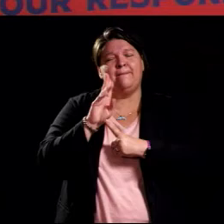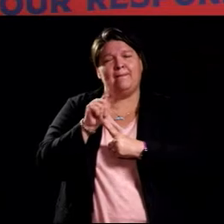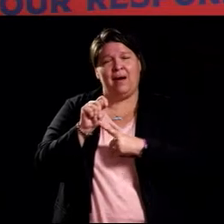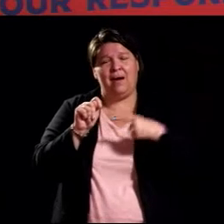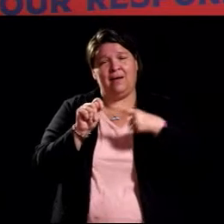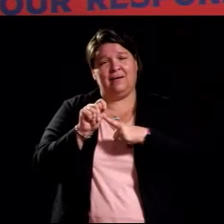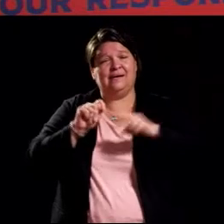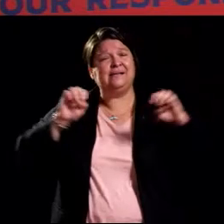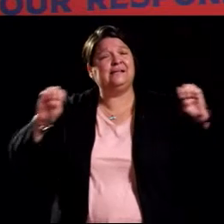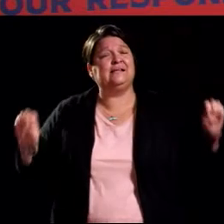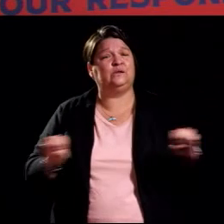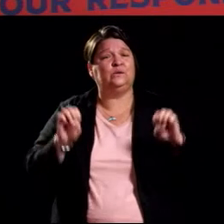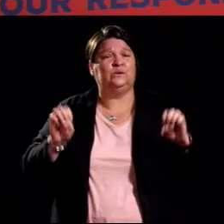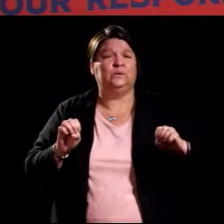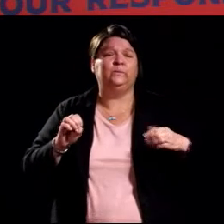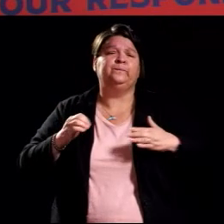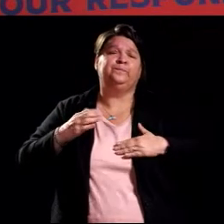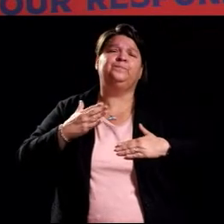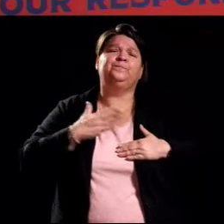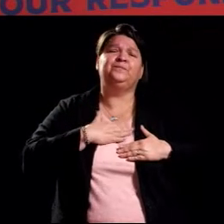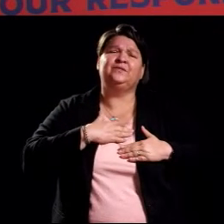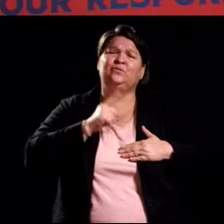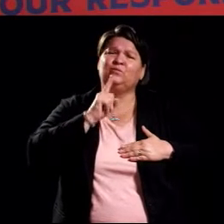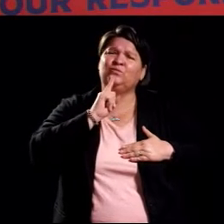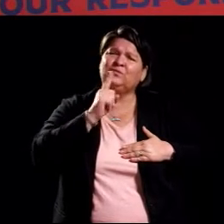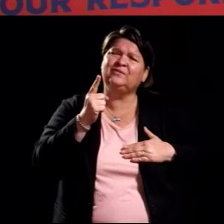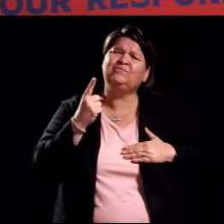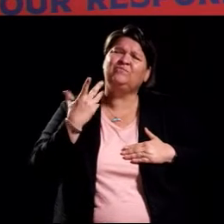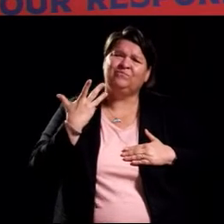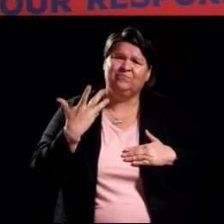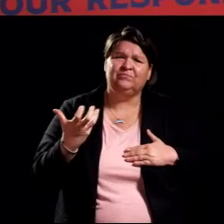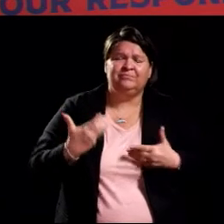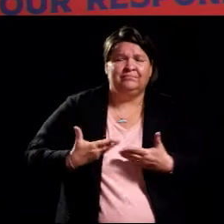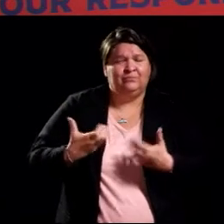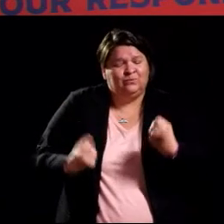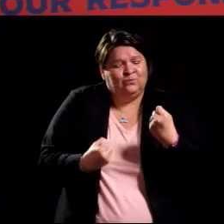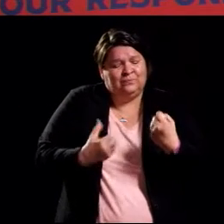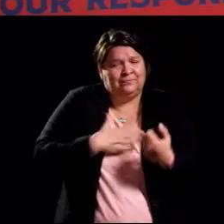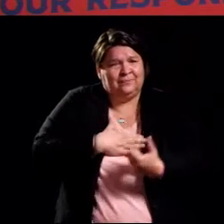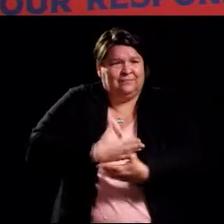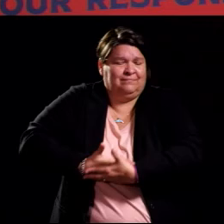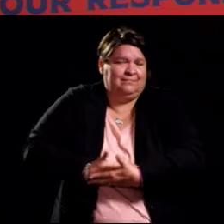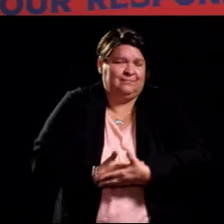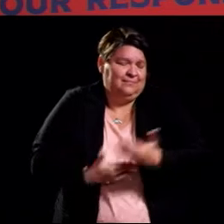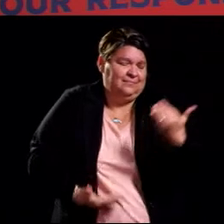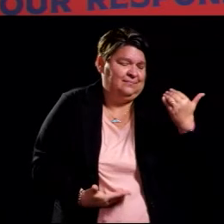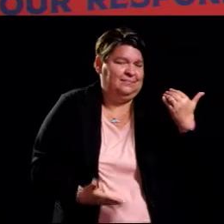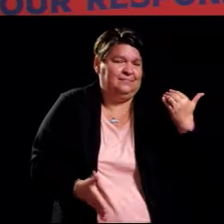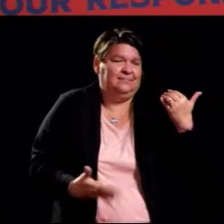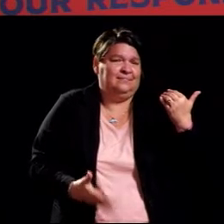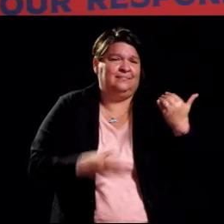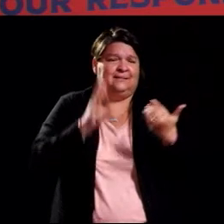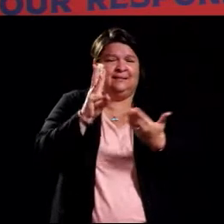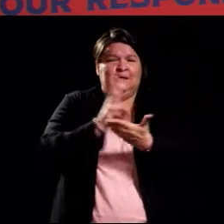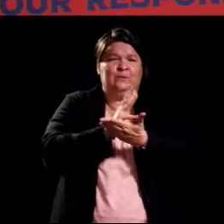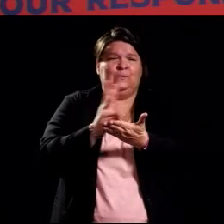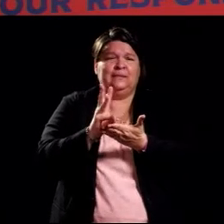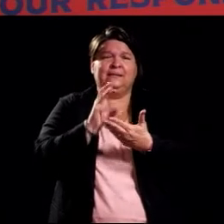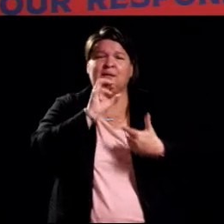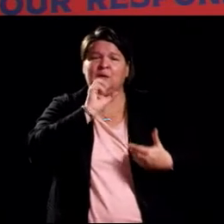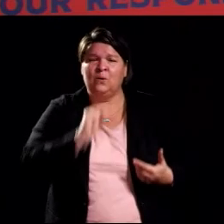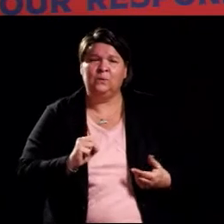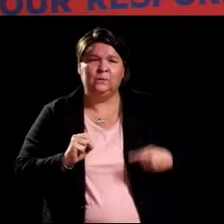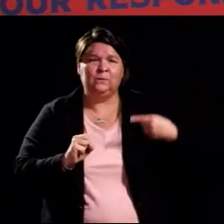than hold my new 6-week-old grandson and run around the yard with the other five. But it'll have to wait because this is a